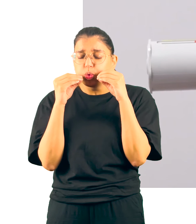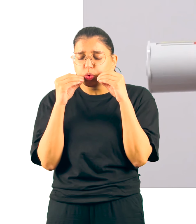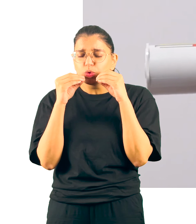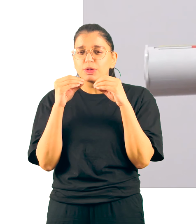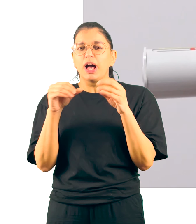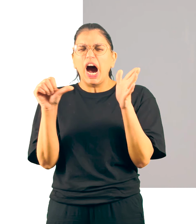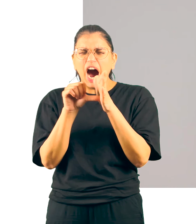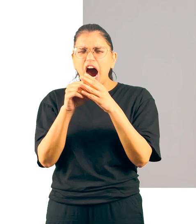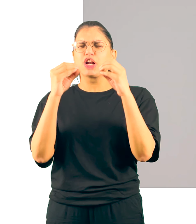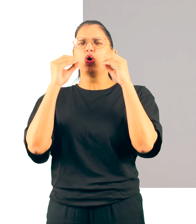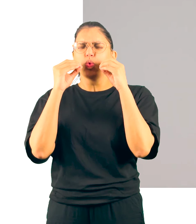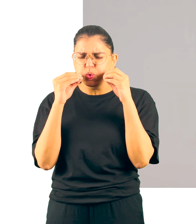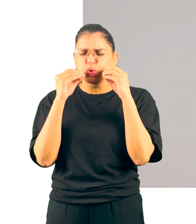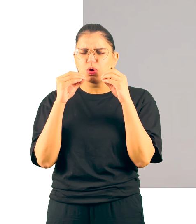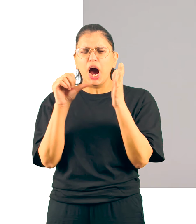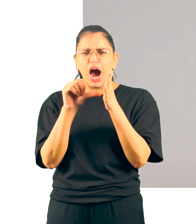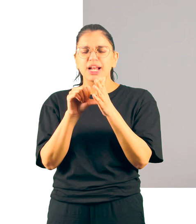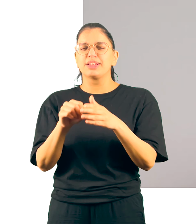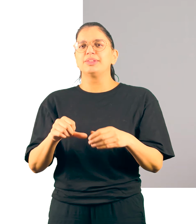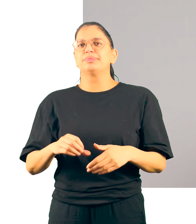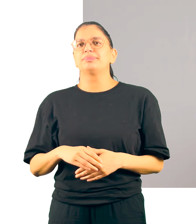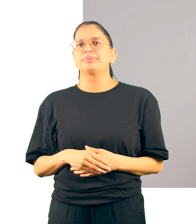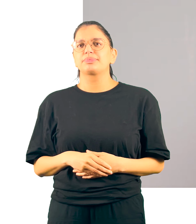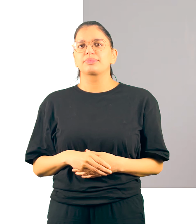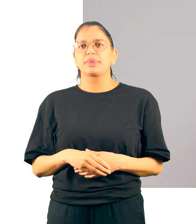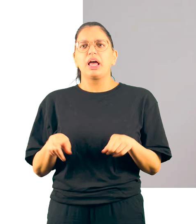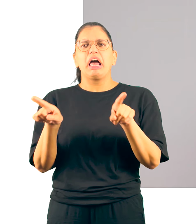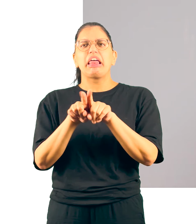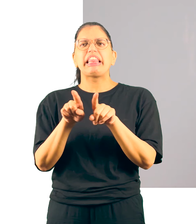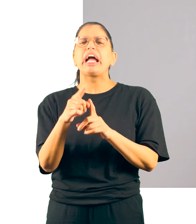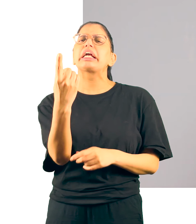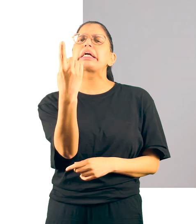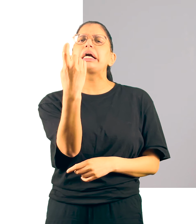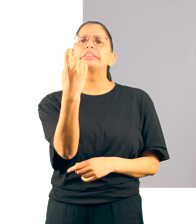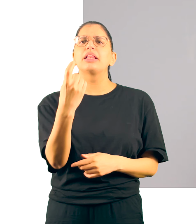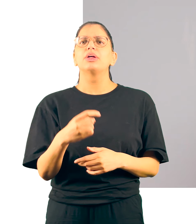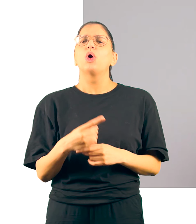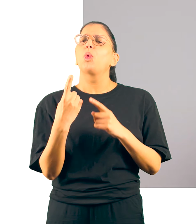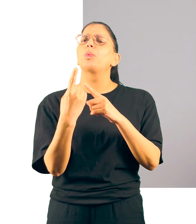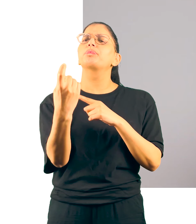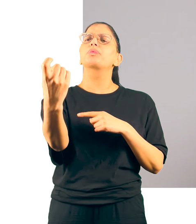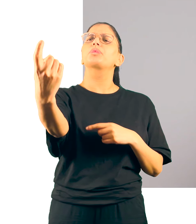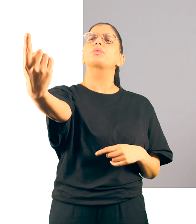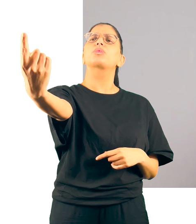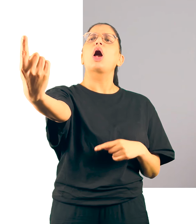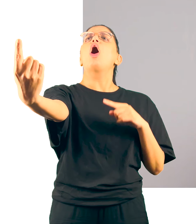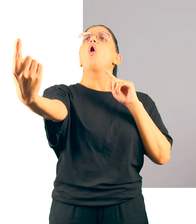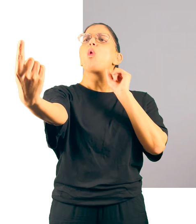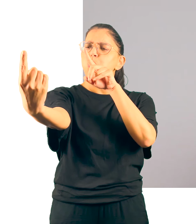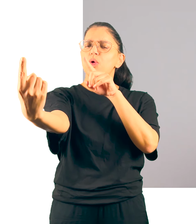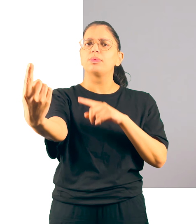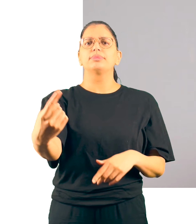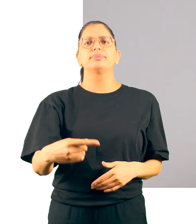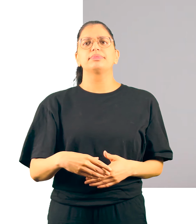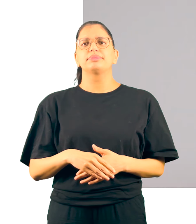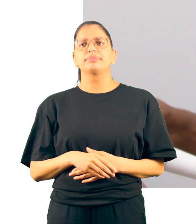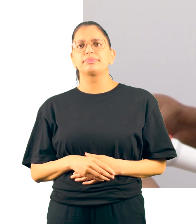your lips. Breathe out as hard as you can. It's as if you are blowing out a candle that is far away through the